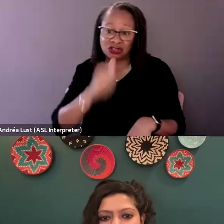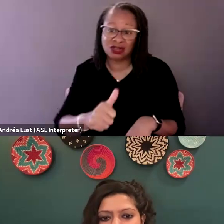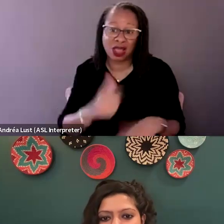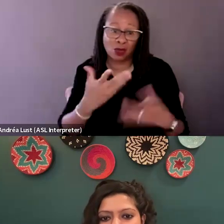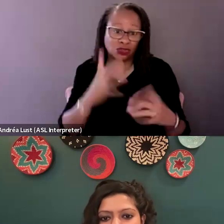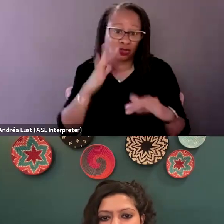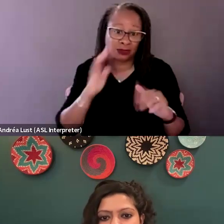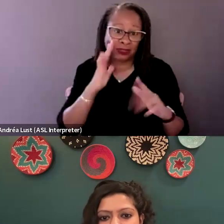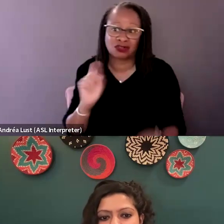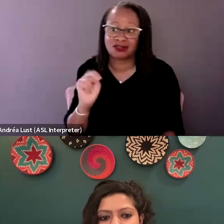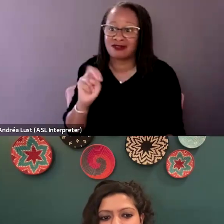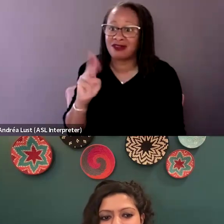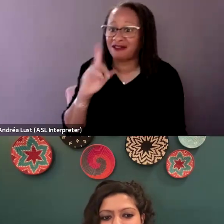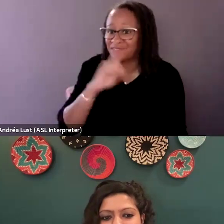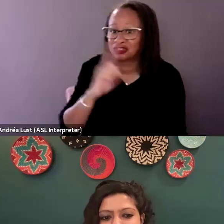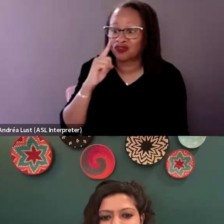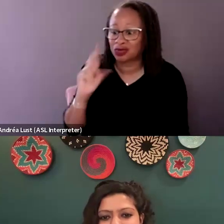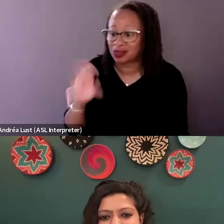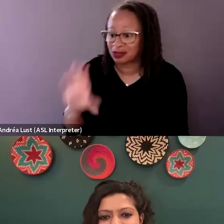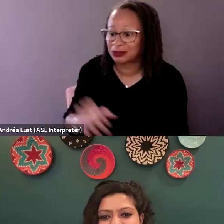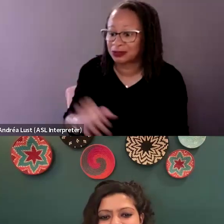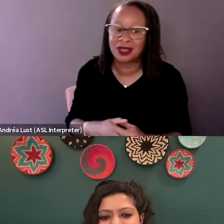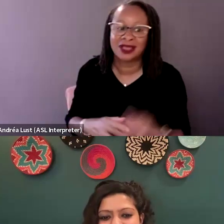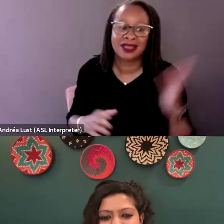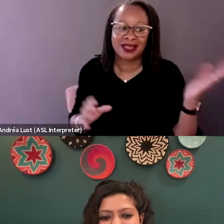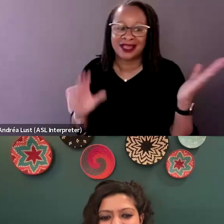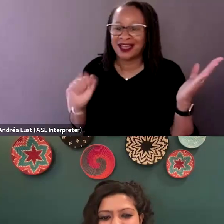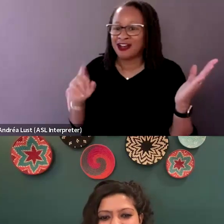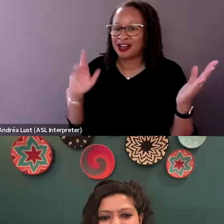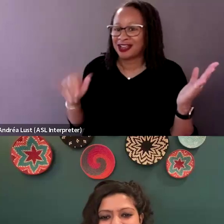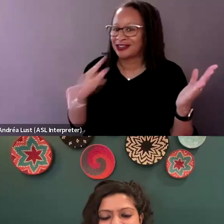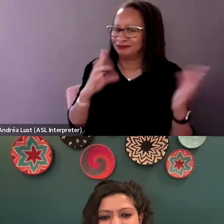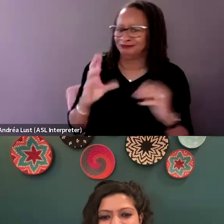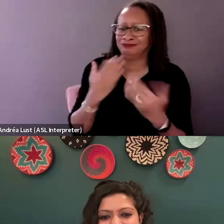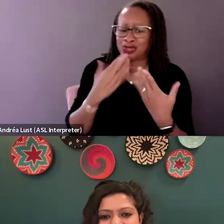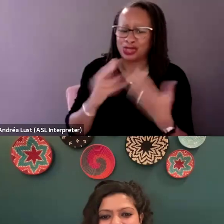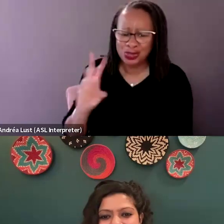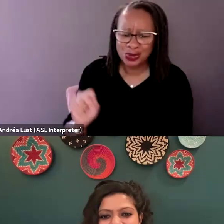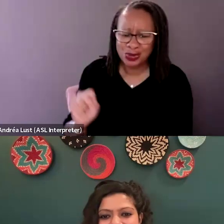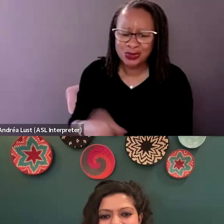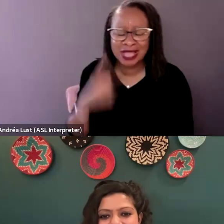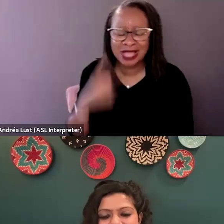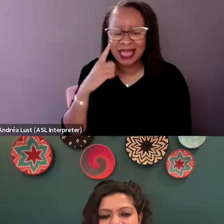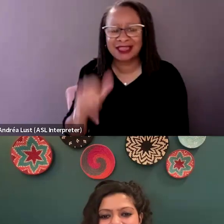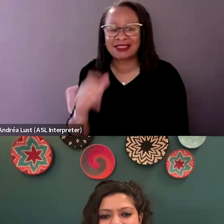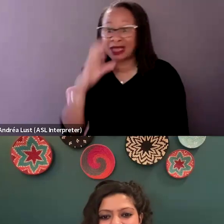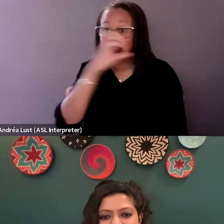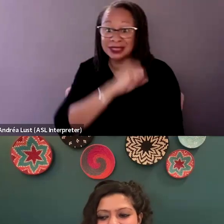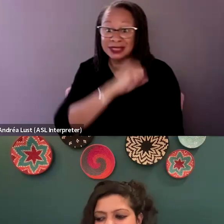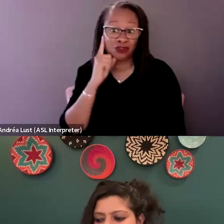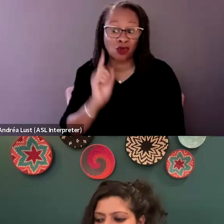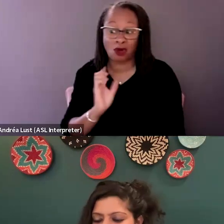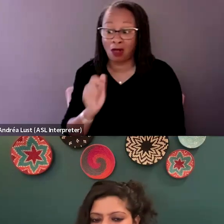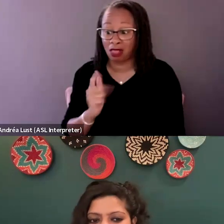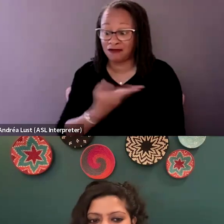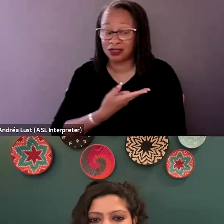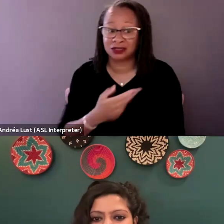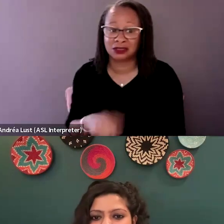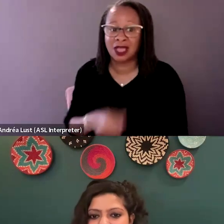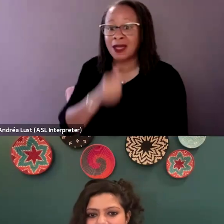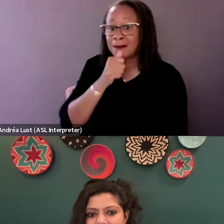So initially, I'm not at all tethered to. I know that the 3-minute that I'm making might have no connection to the final